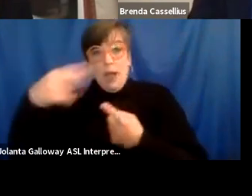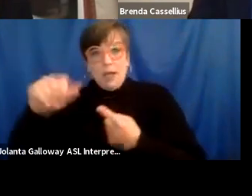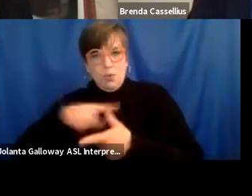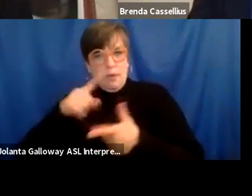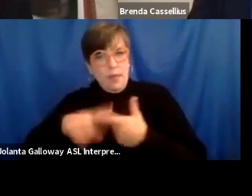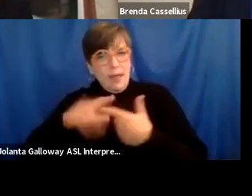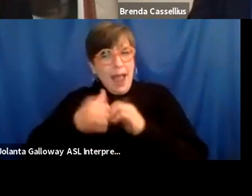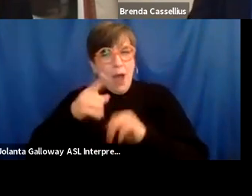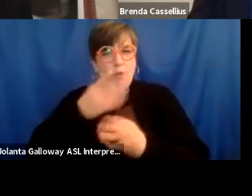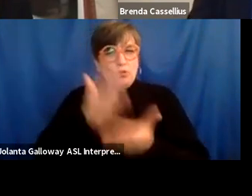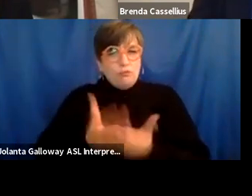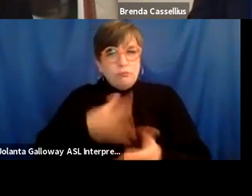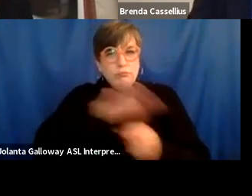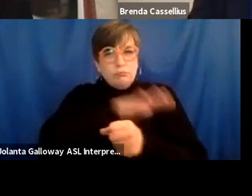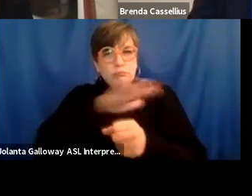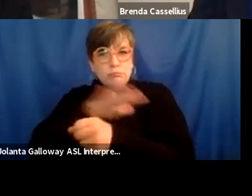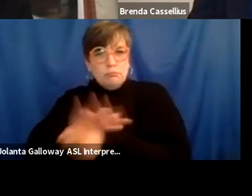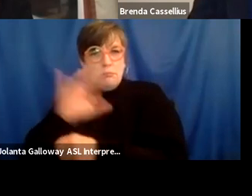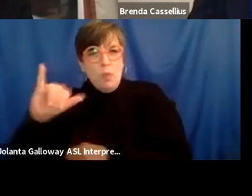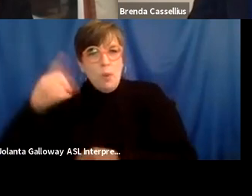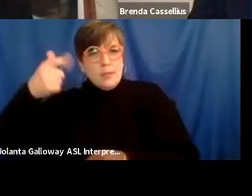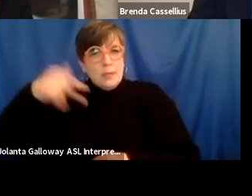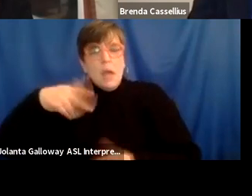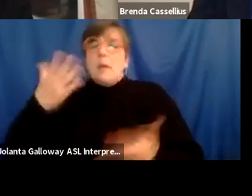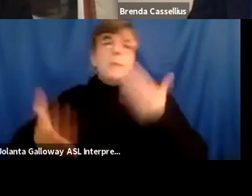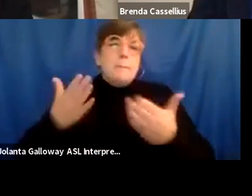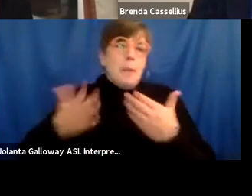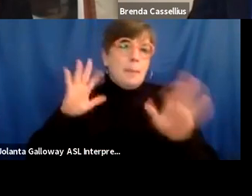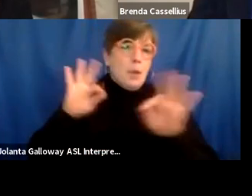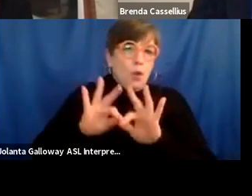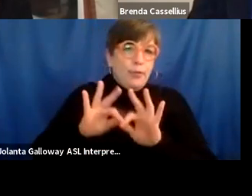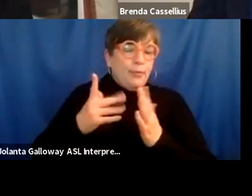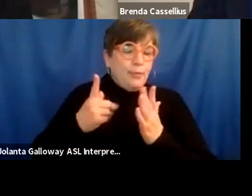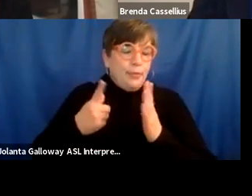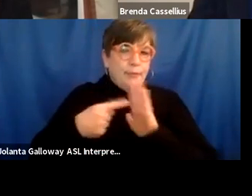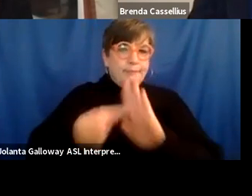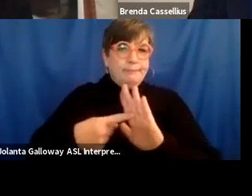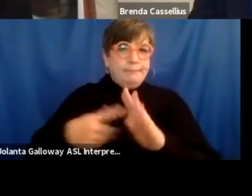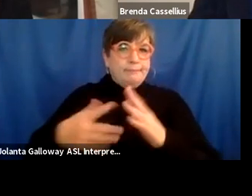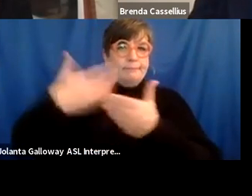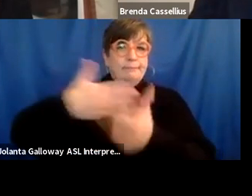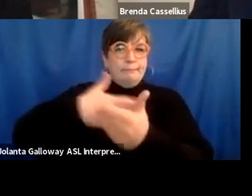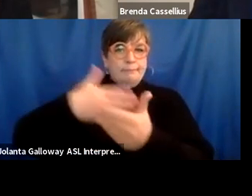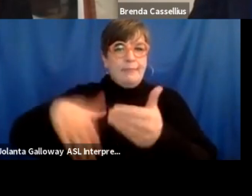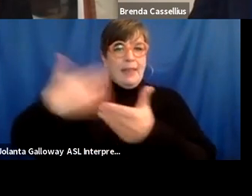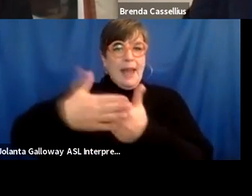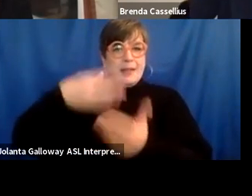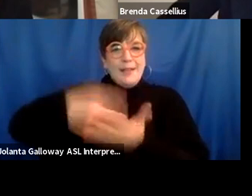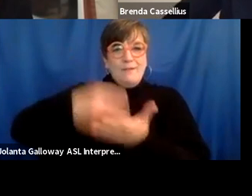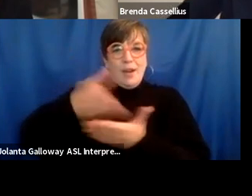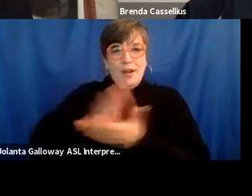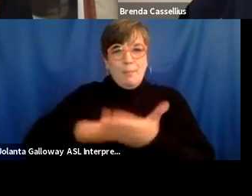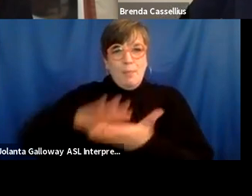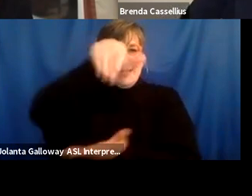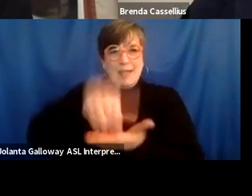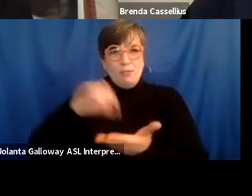gaps. So I guess somewhat, and maybe this will be when we look at our next funding piece on central office, to looking